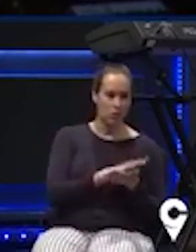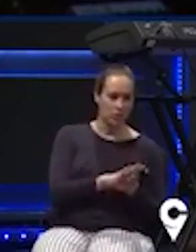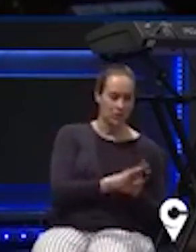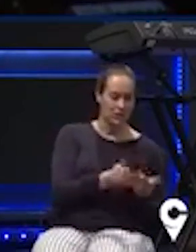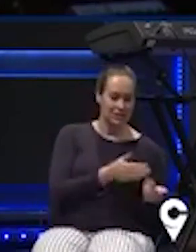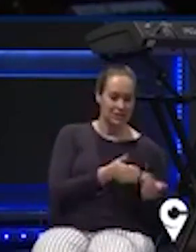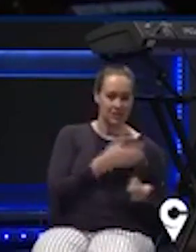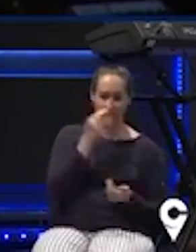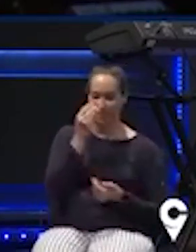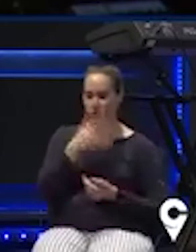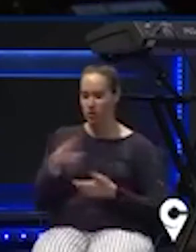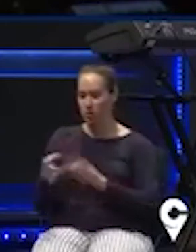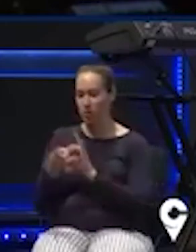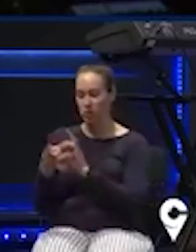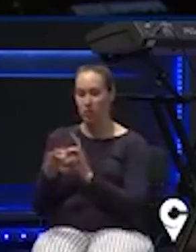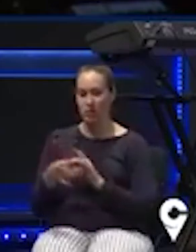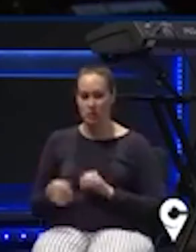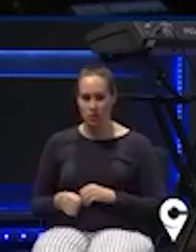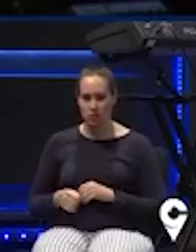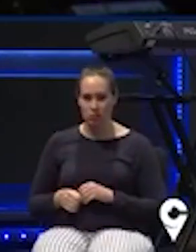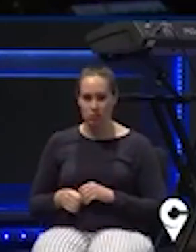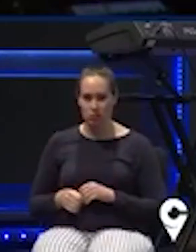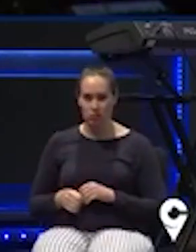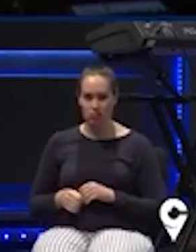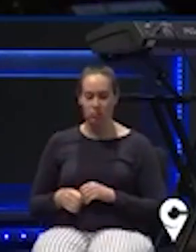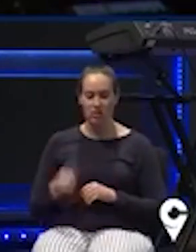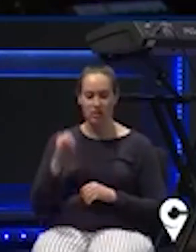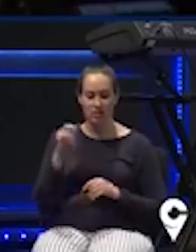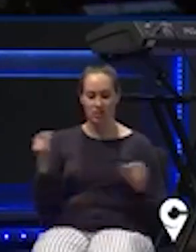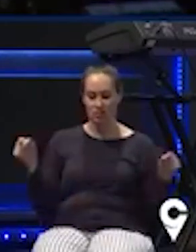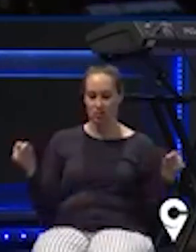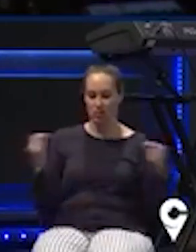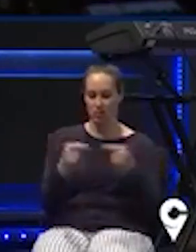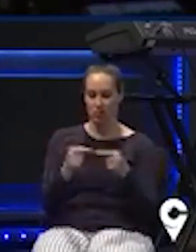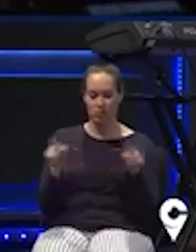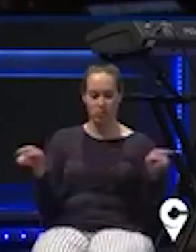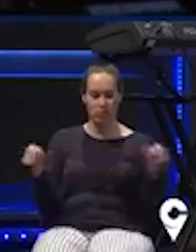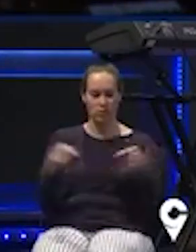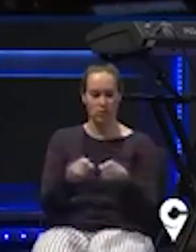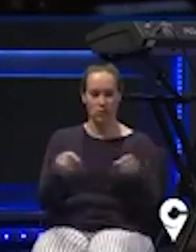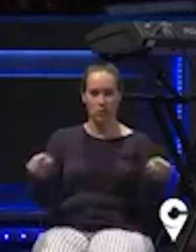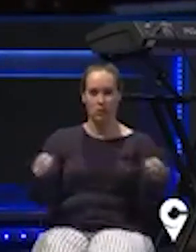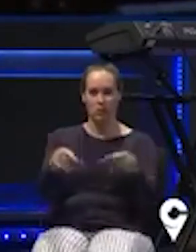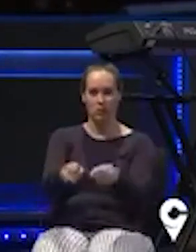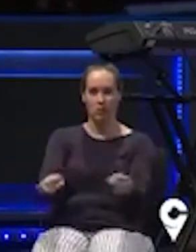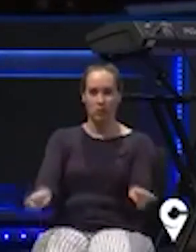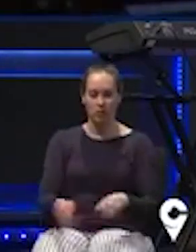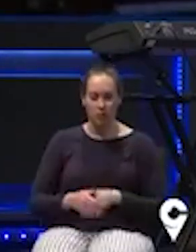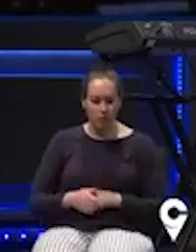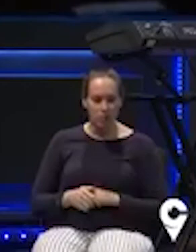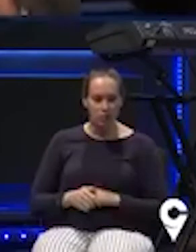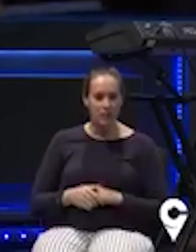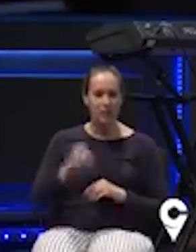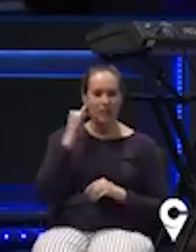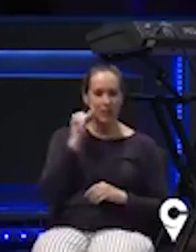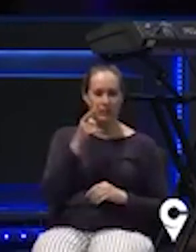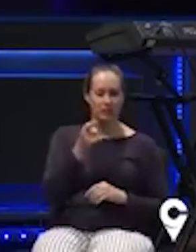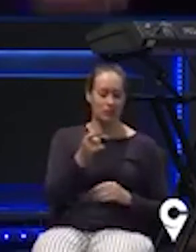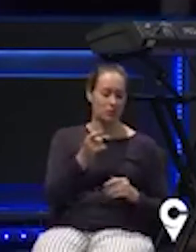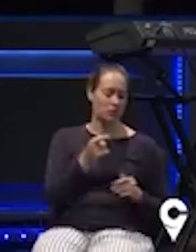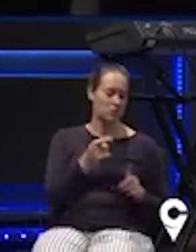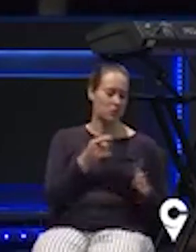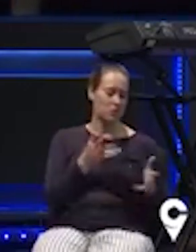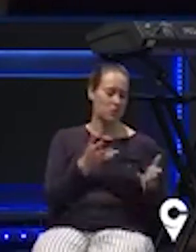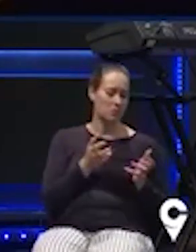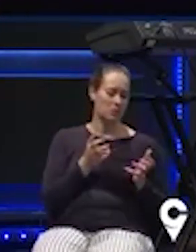unity. If you don't care about holiness, then everybody can live however they want to live. Do whatever you want to do.